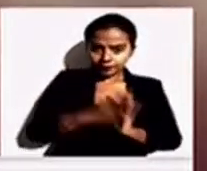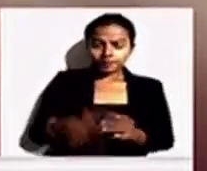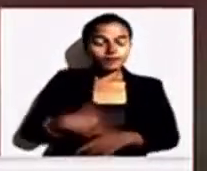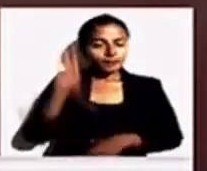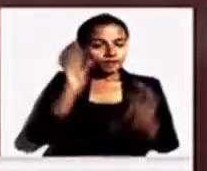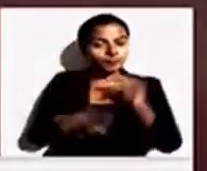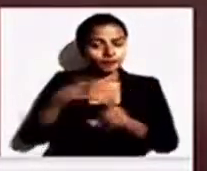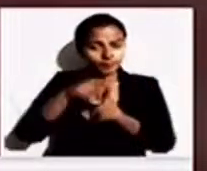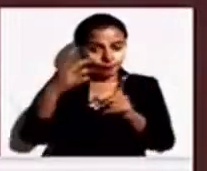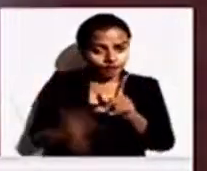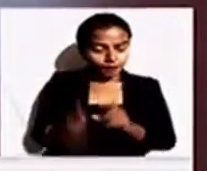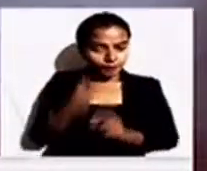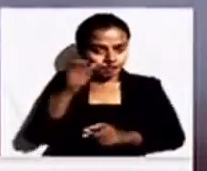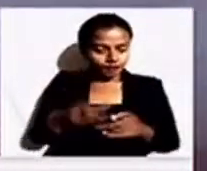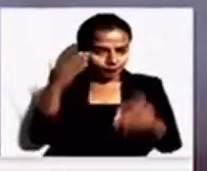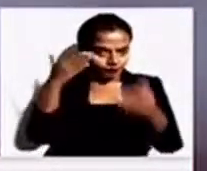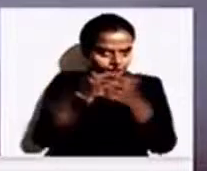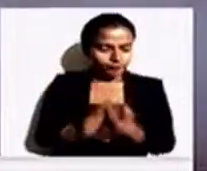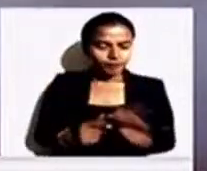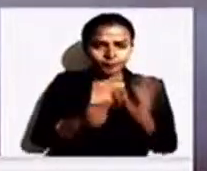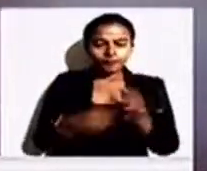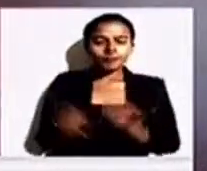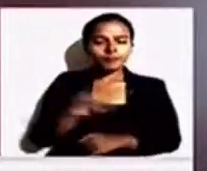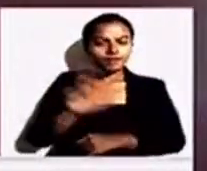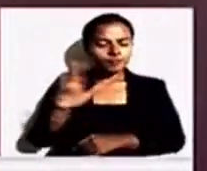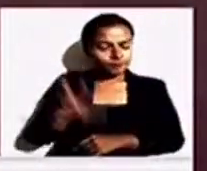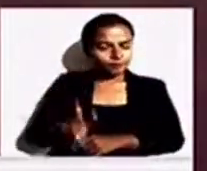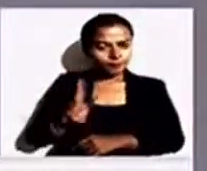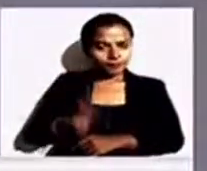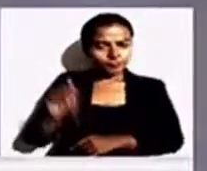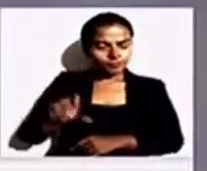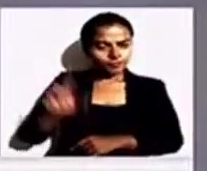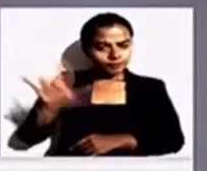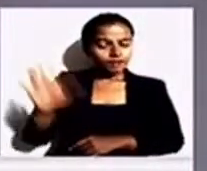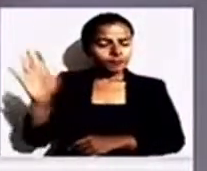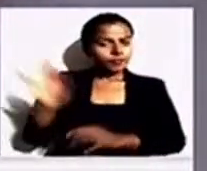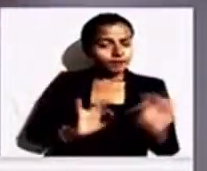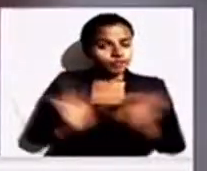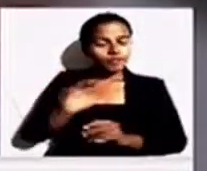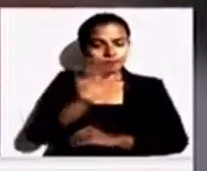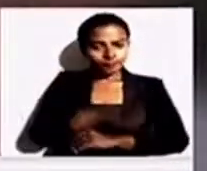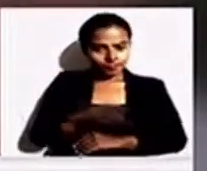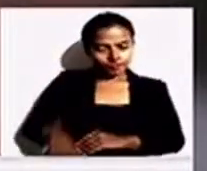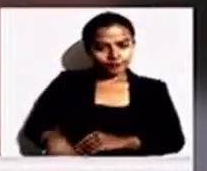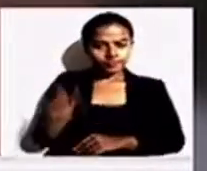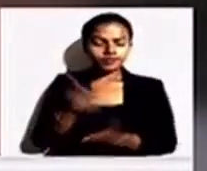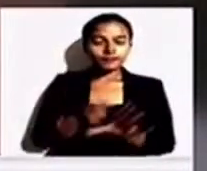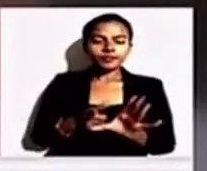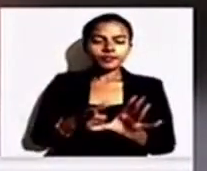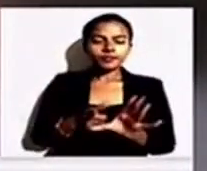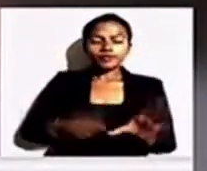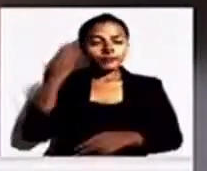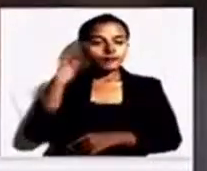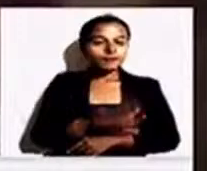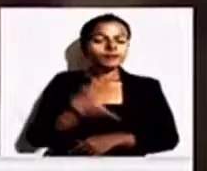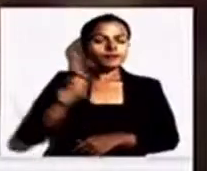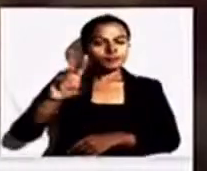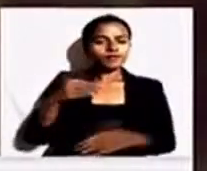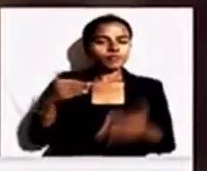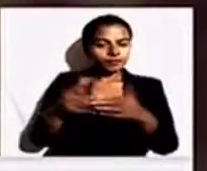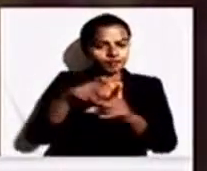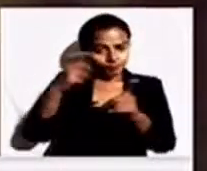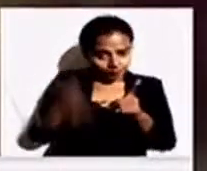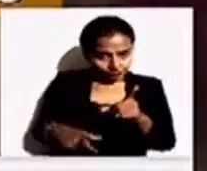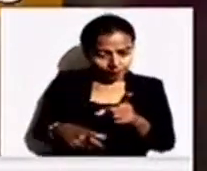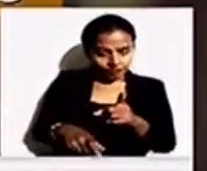found that 23.5% of children aged between 5 to 14 with disabilities are excluded from